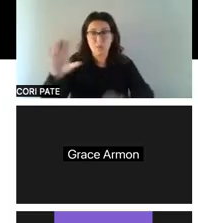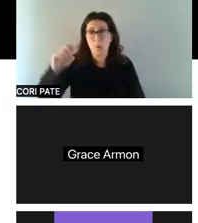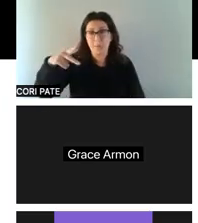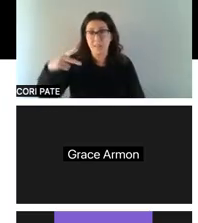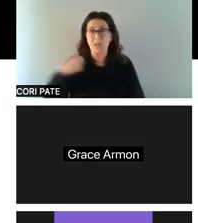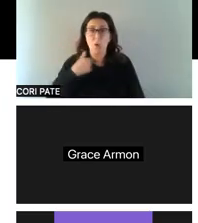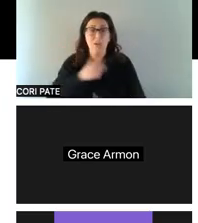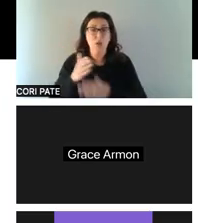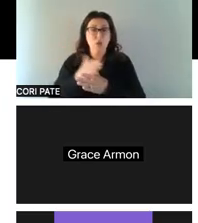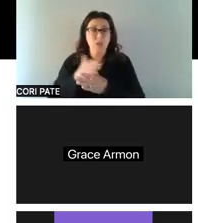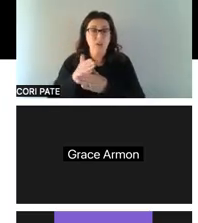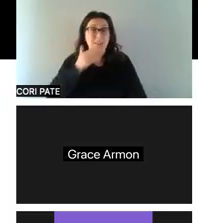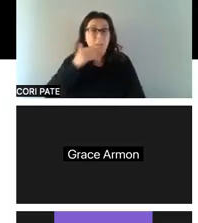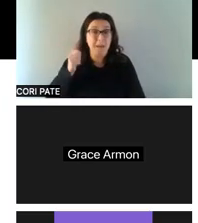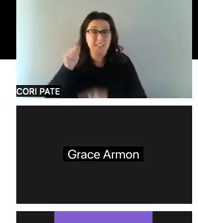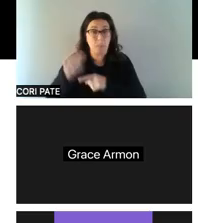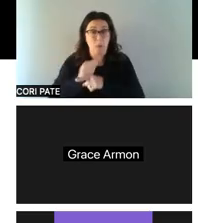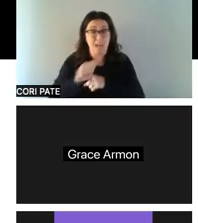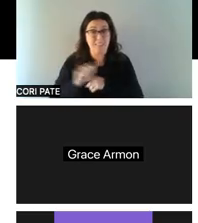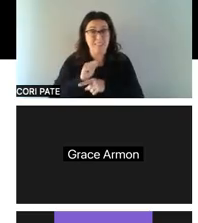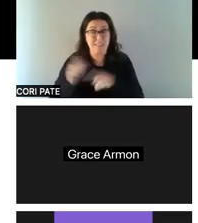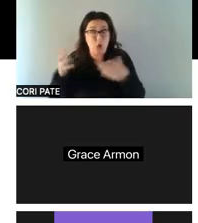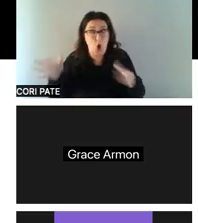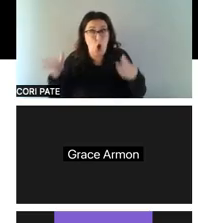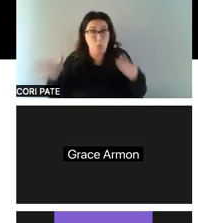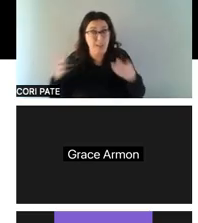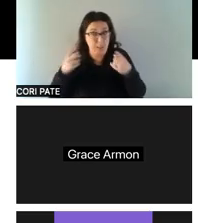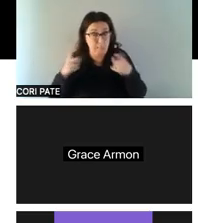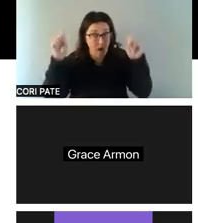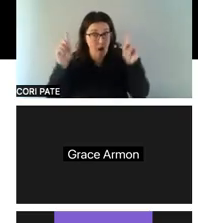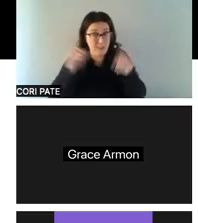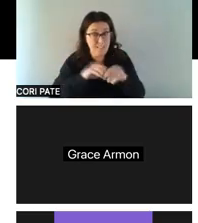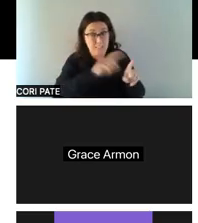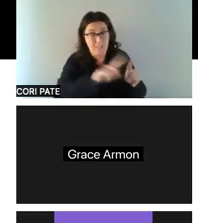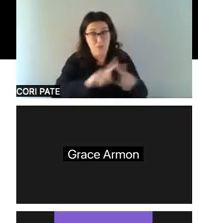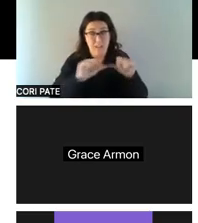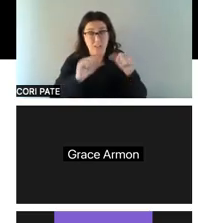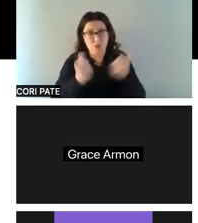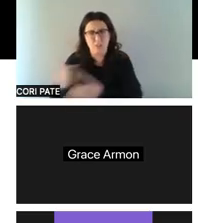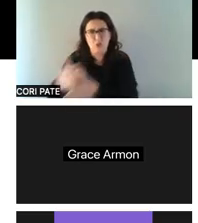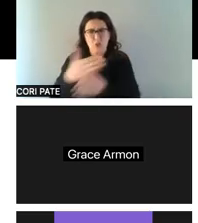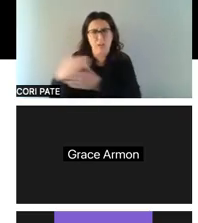best practices that are working already within different SWTCIE agencies with each other.